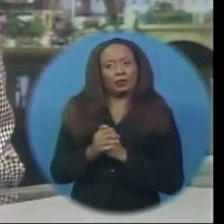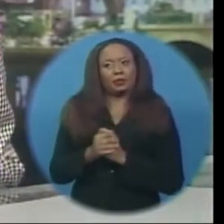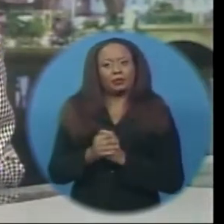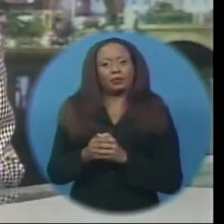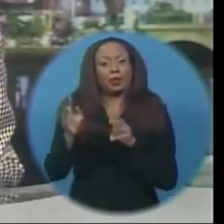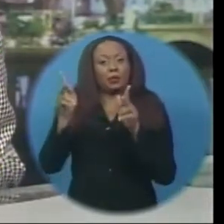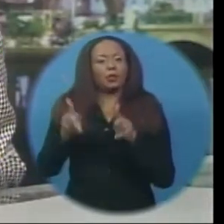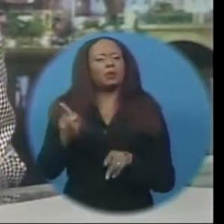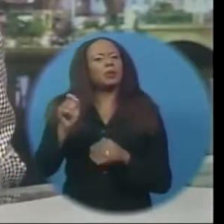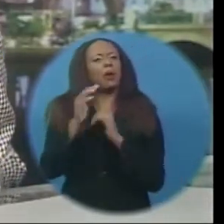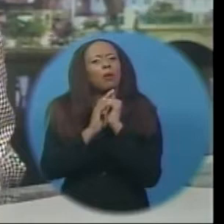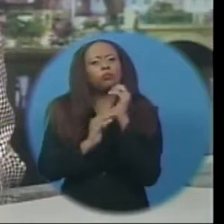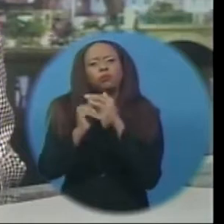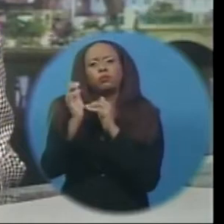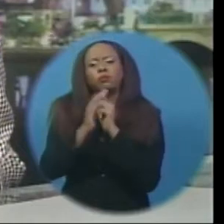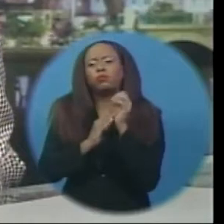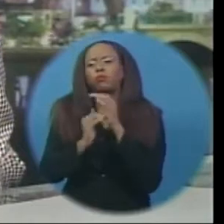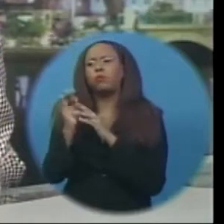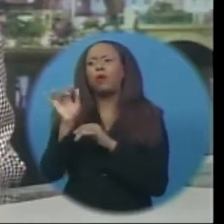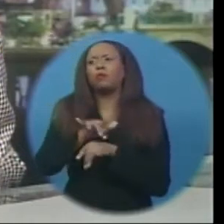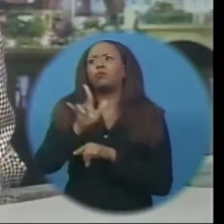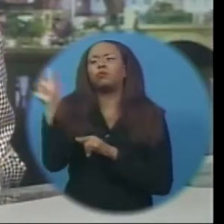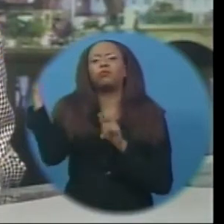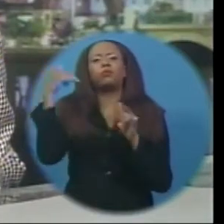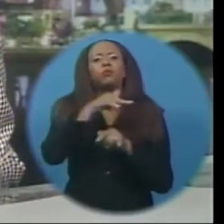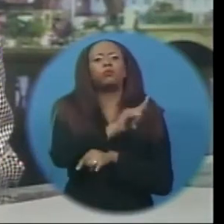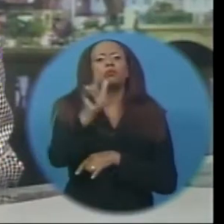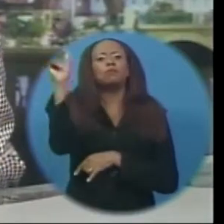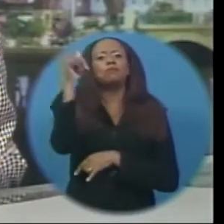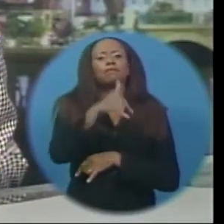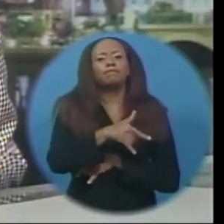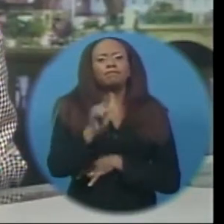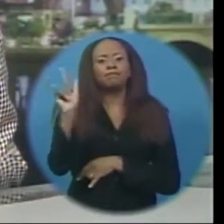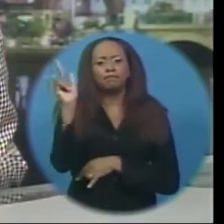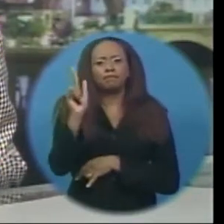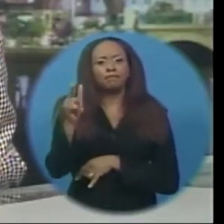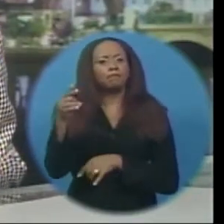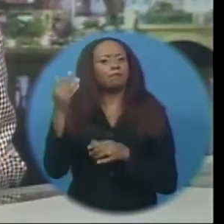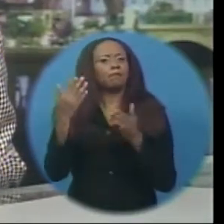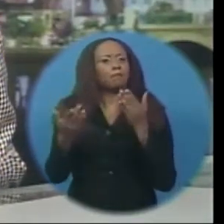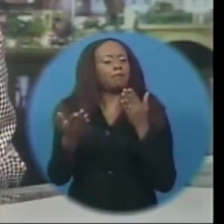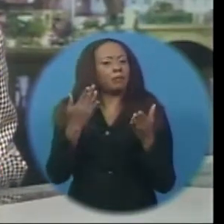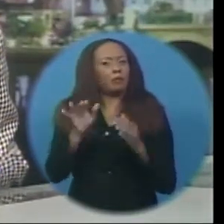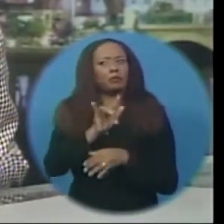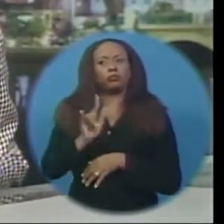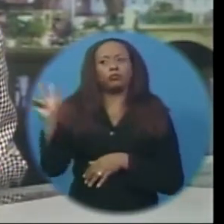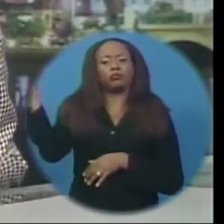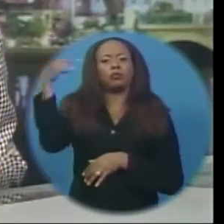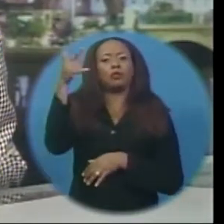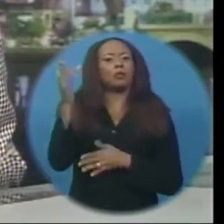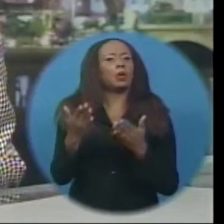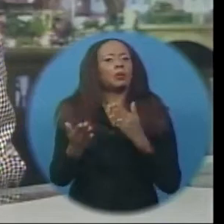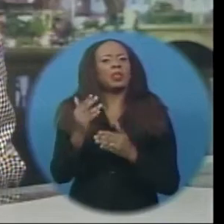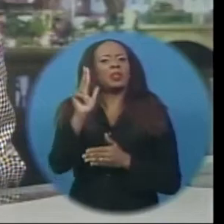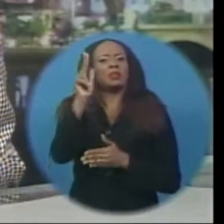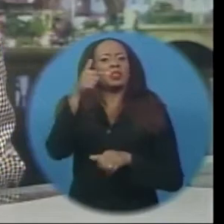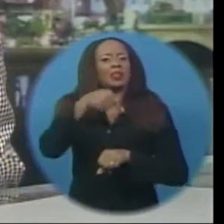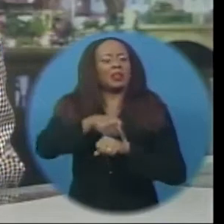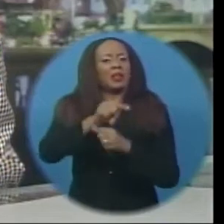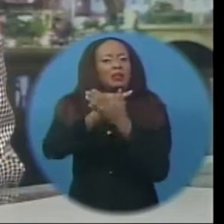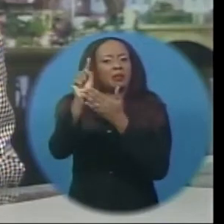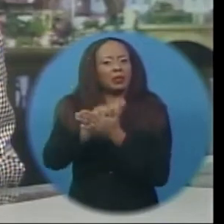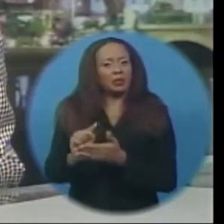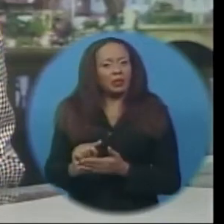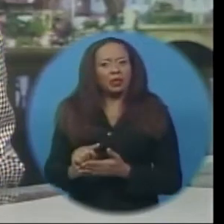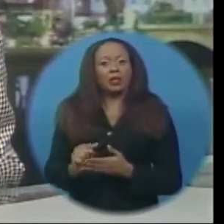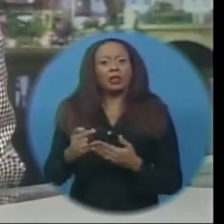be comfortable with flying, as they could be asked to travel internationally up to 3 times a week. The wealthy family also has